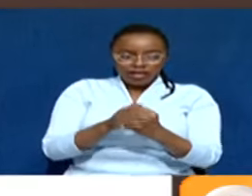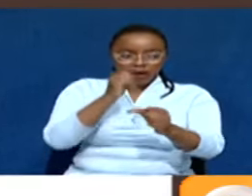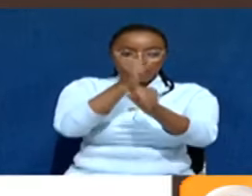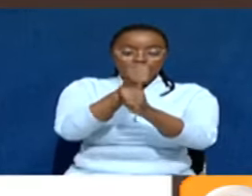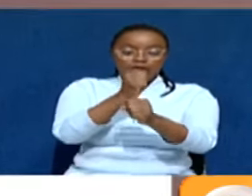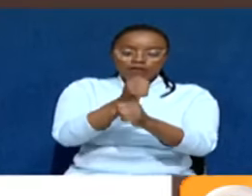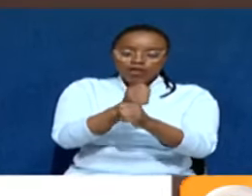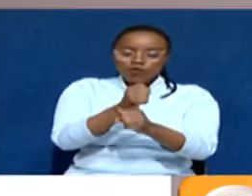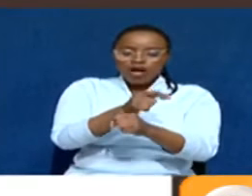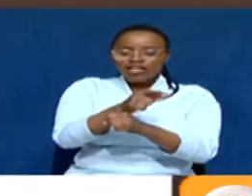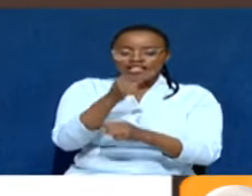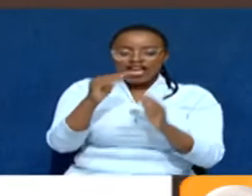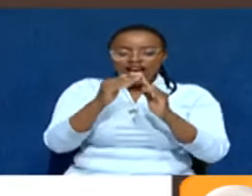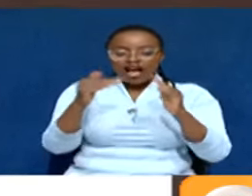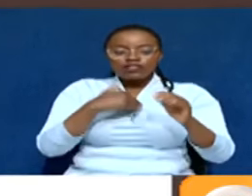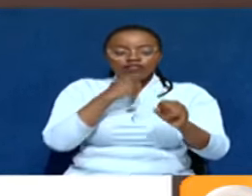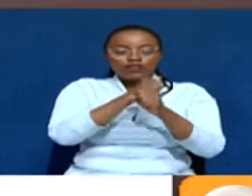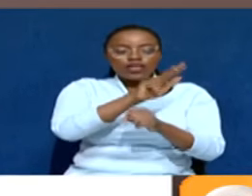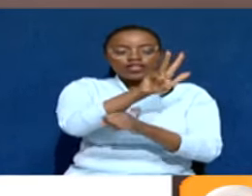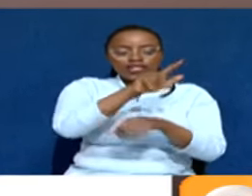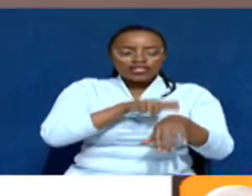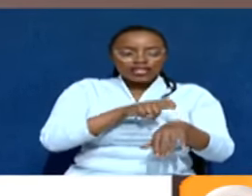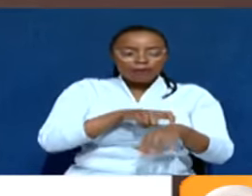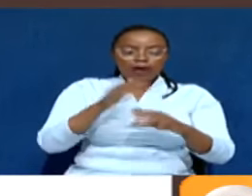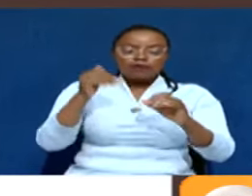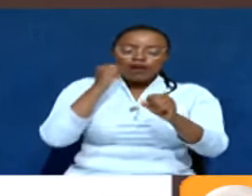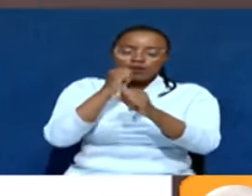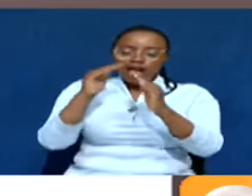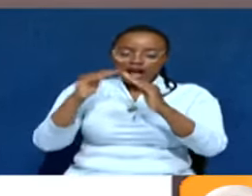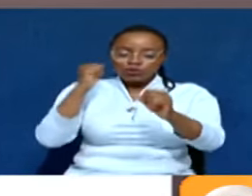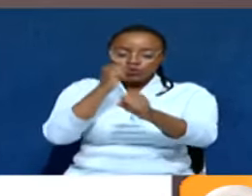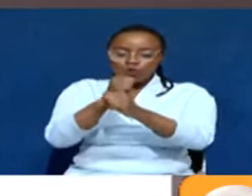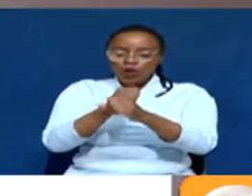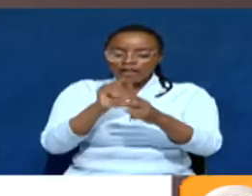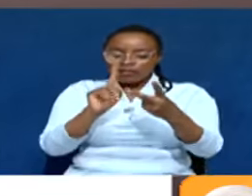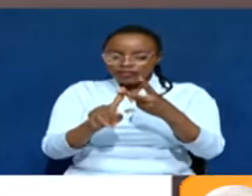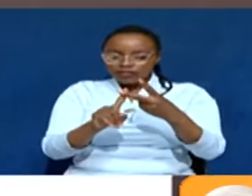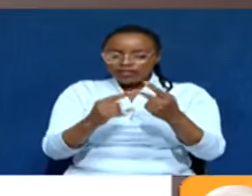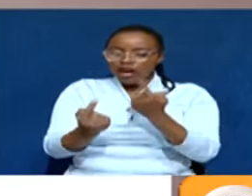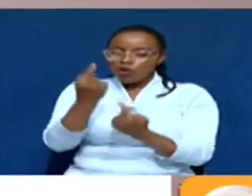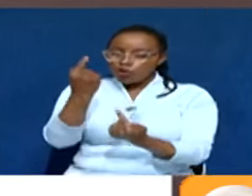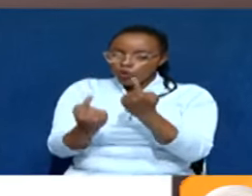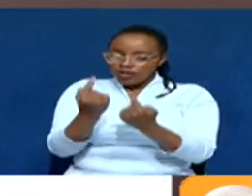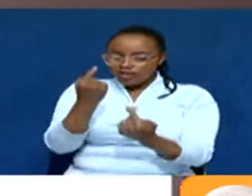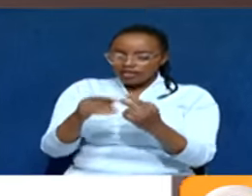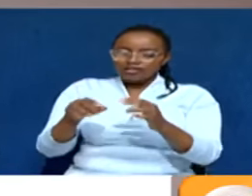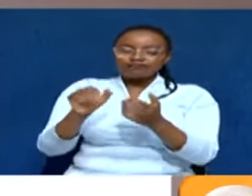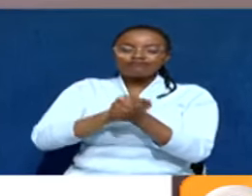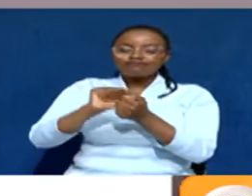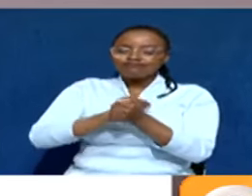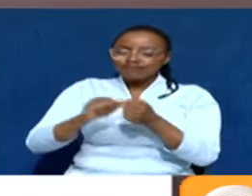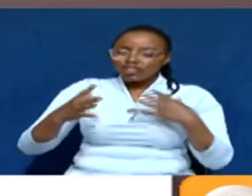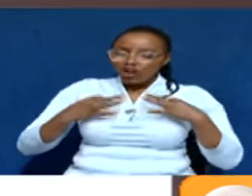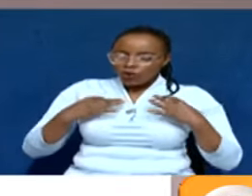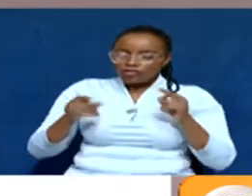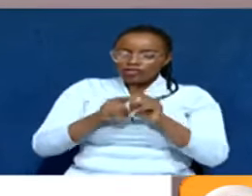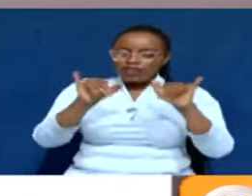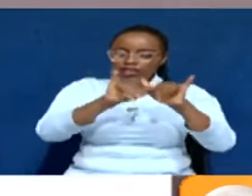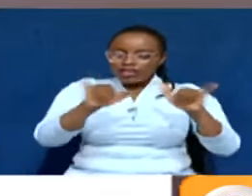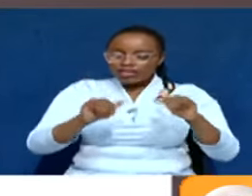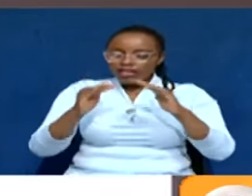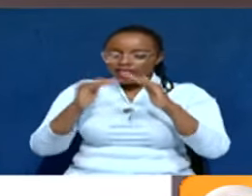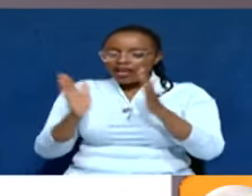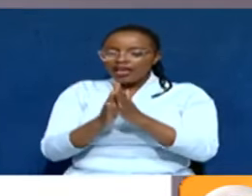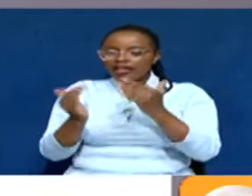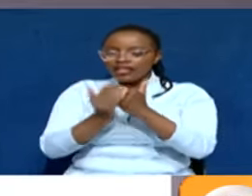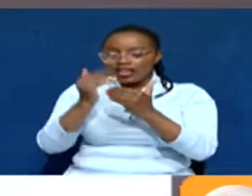Nafanya kazi ya nyumba. Nafanya kazi mara tatu. Nafanya kazi ya nyumba. Nafanya, napika, nafua. Nafanya usafi ya nyumba.